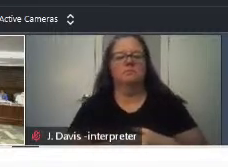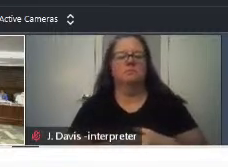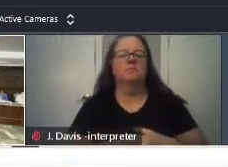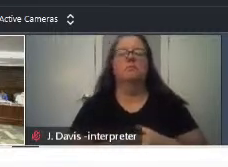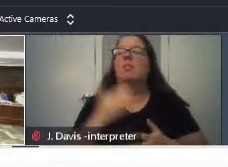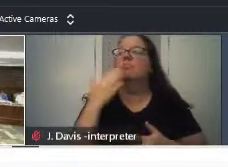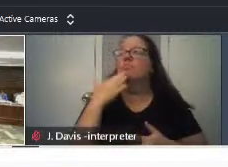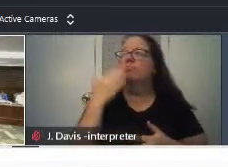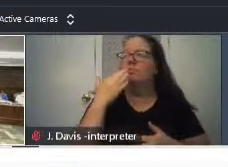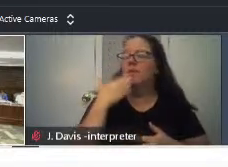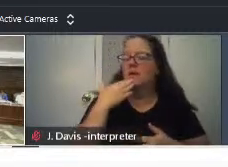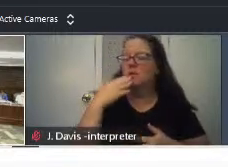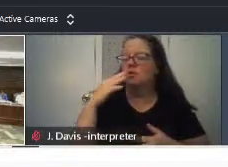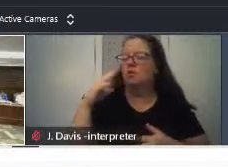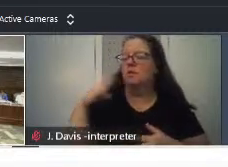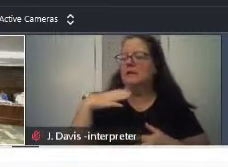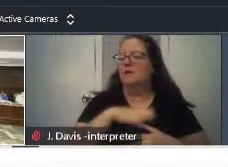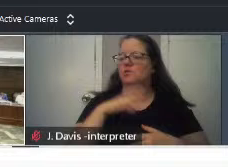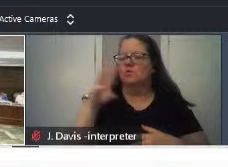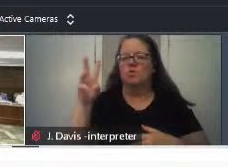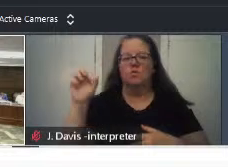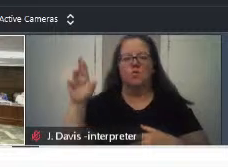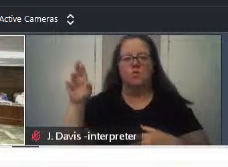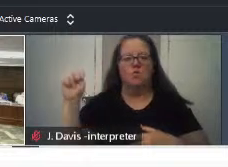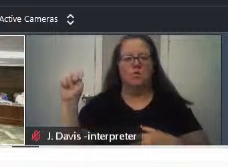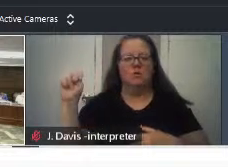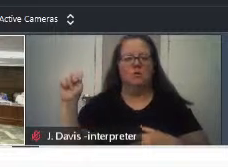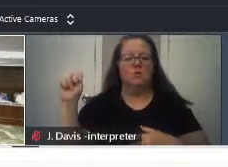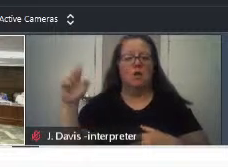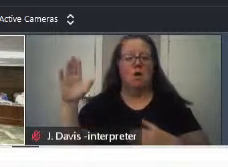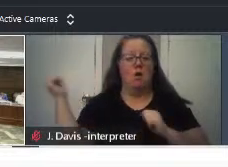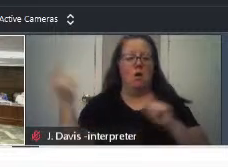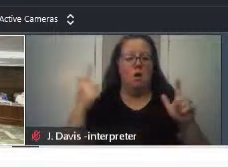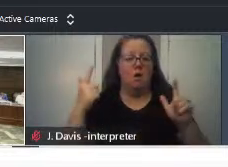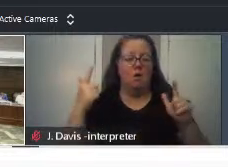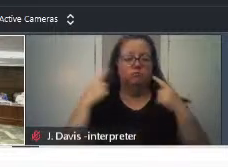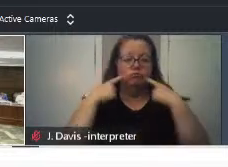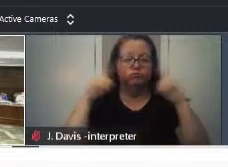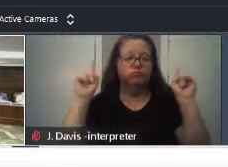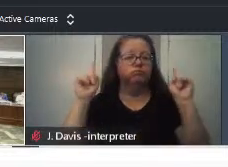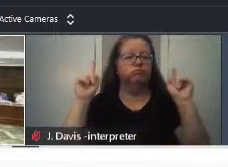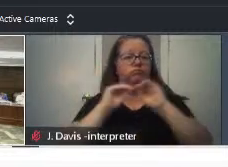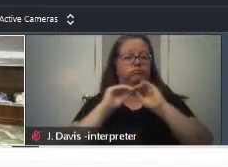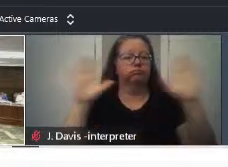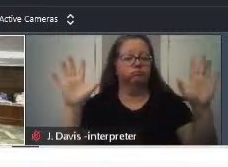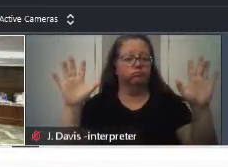Thank you, Councilman Warren. Appears all hearts and minds are clear.